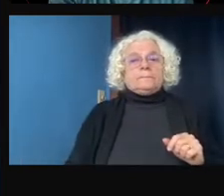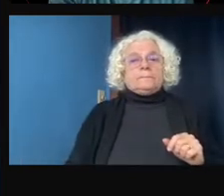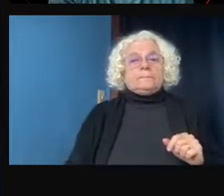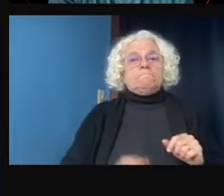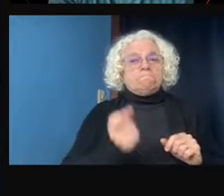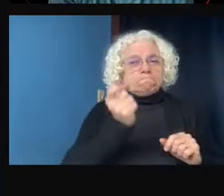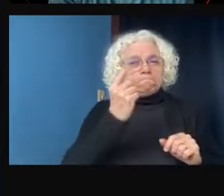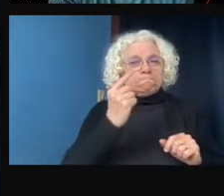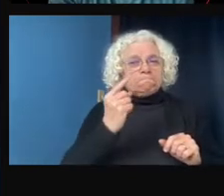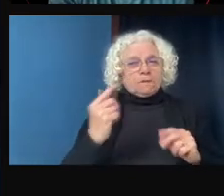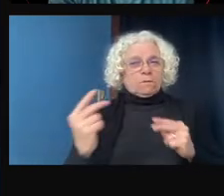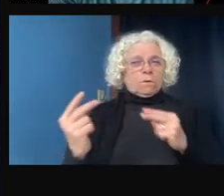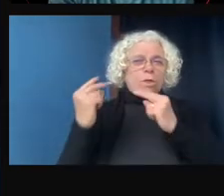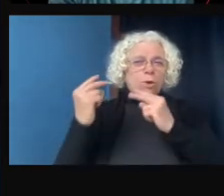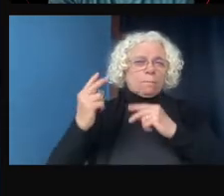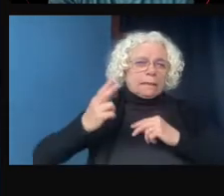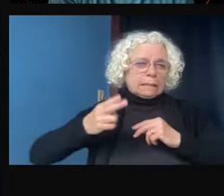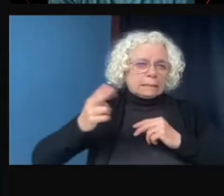were, you know,